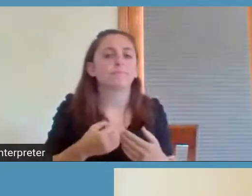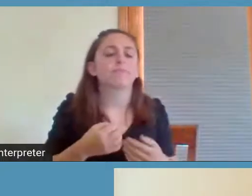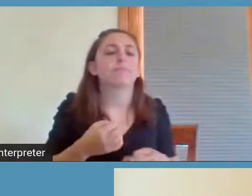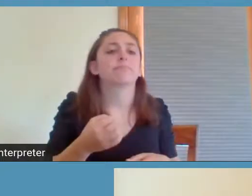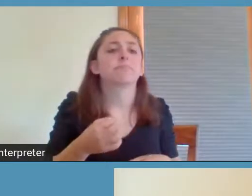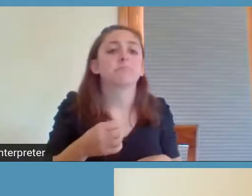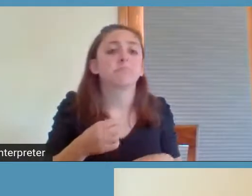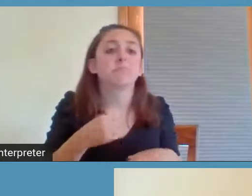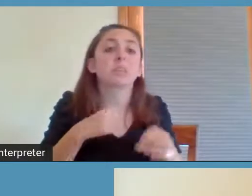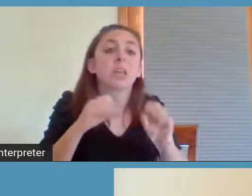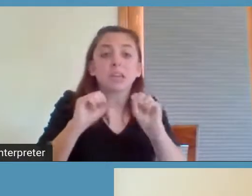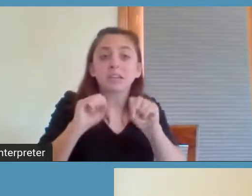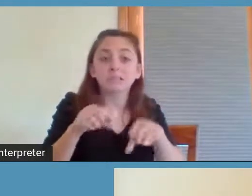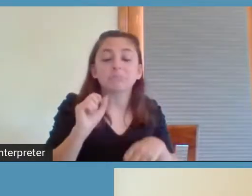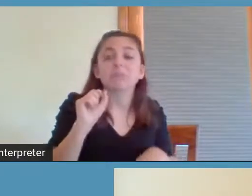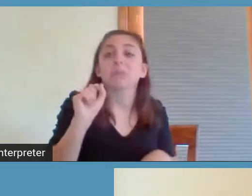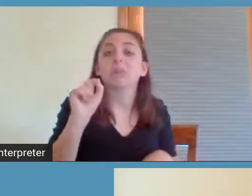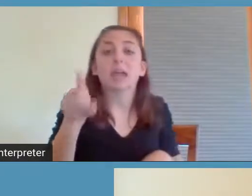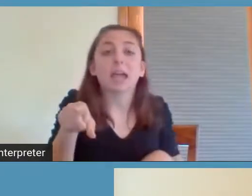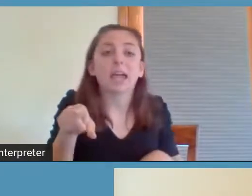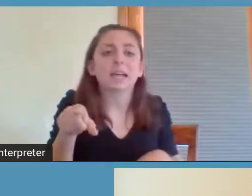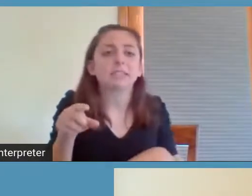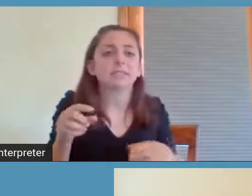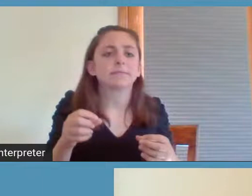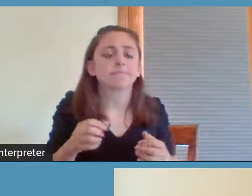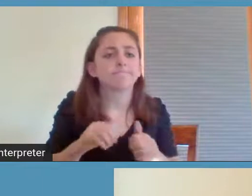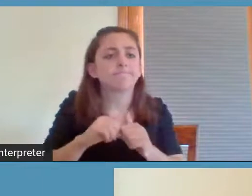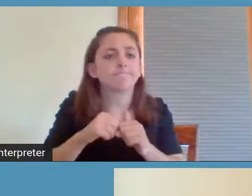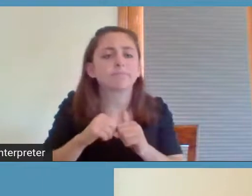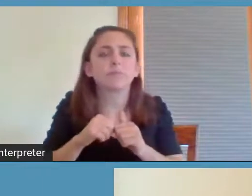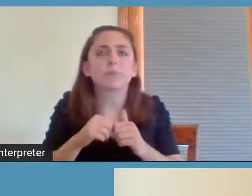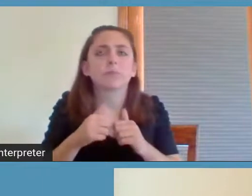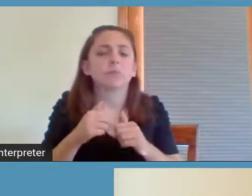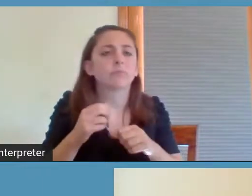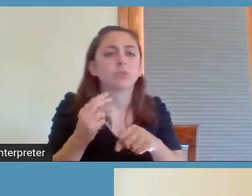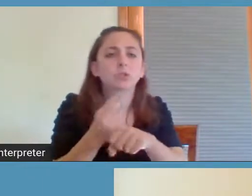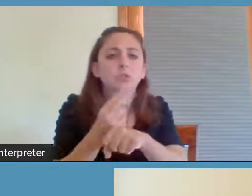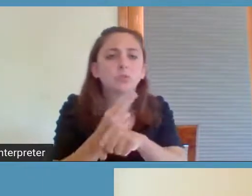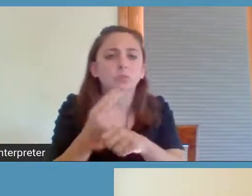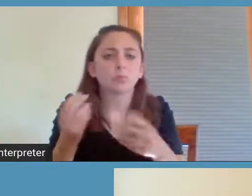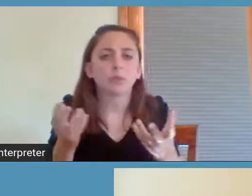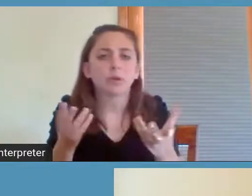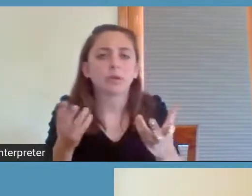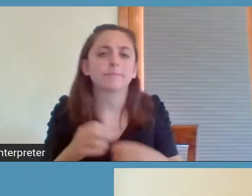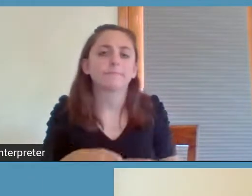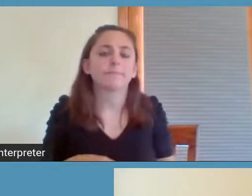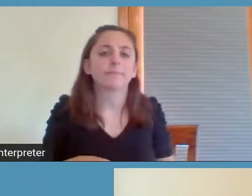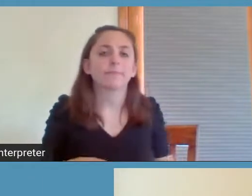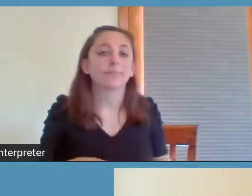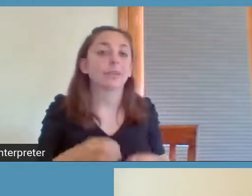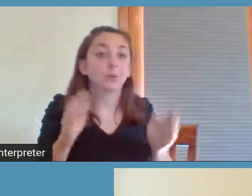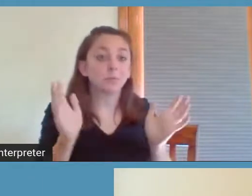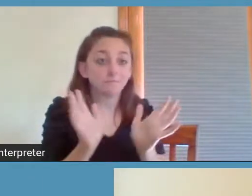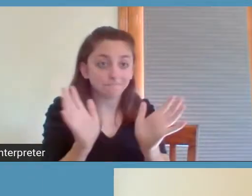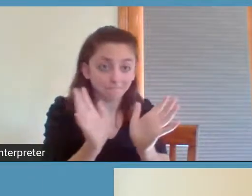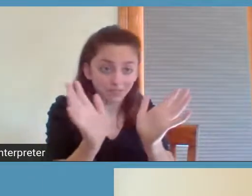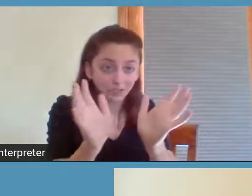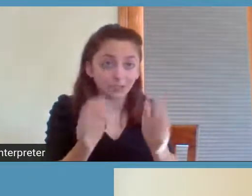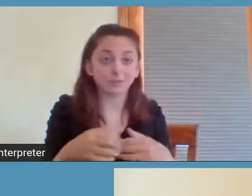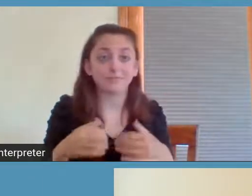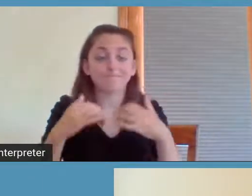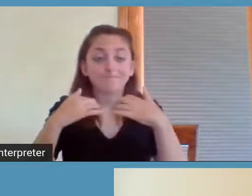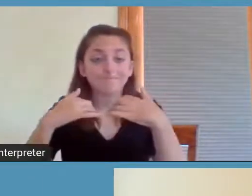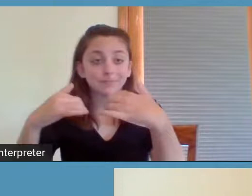them about it, what they used, but it's very similar in terms of setup. I would encourage you as well as the audience to